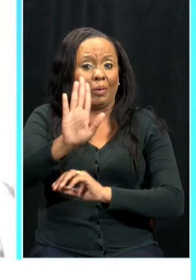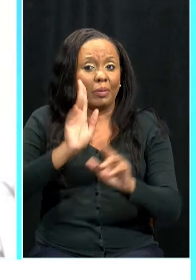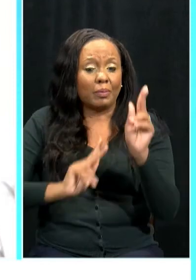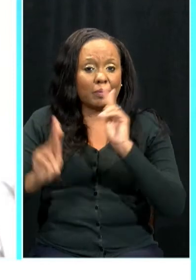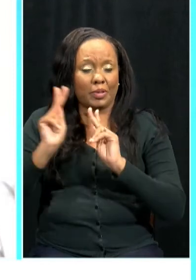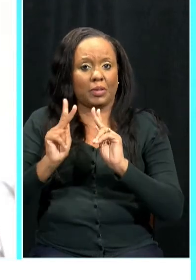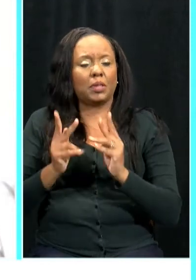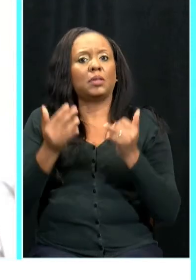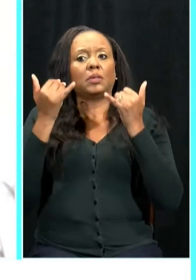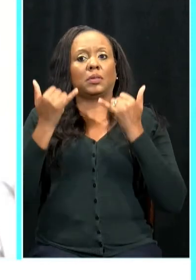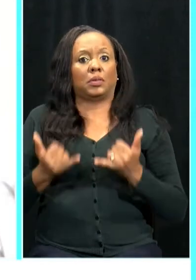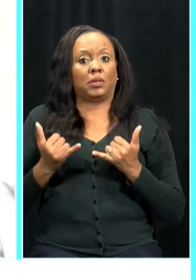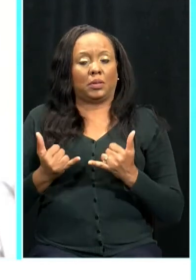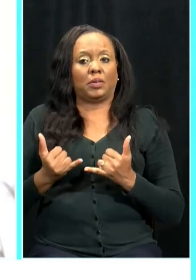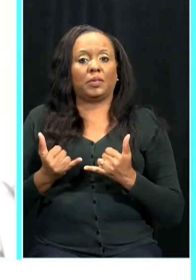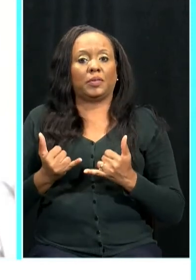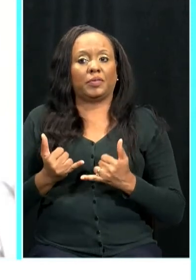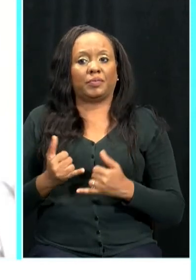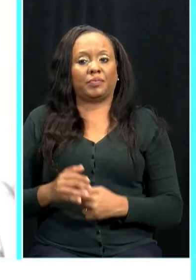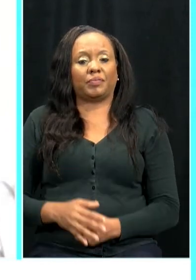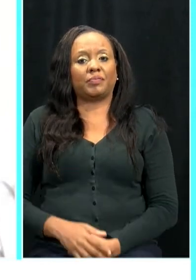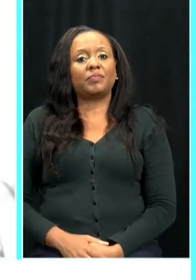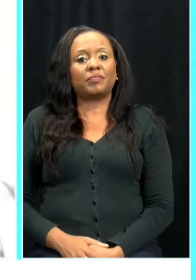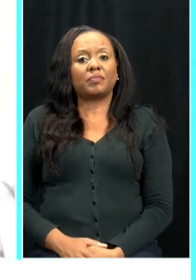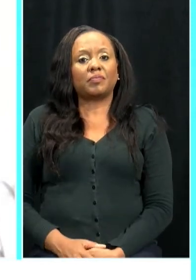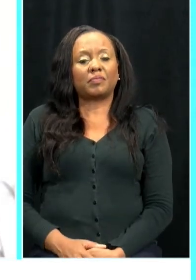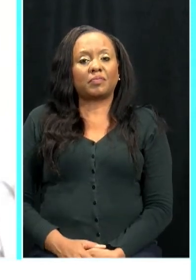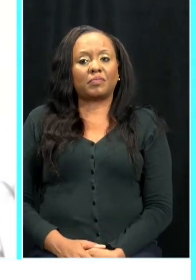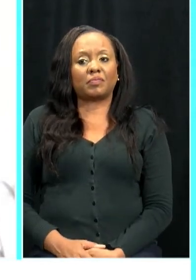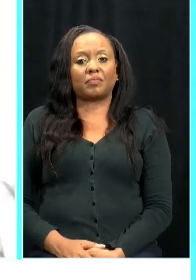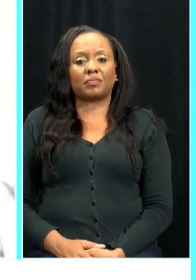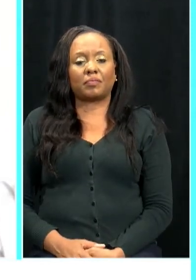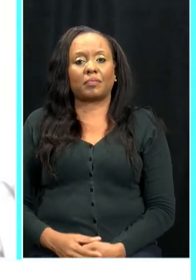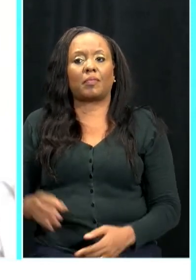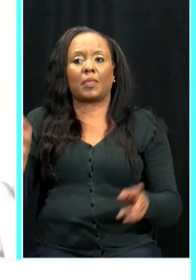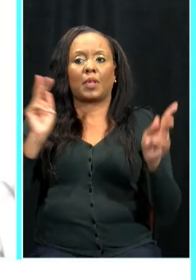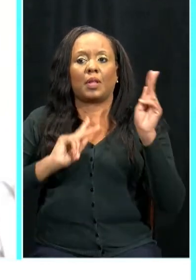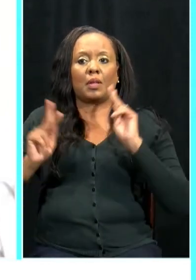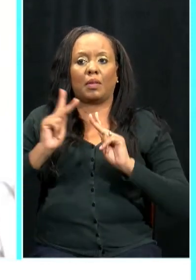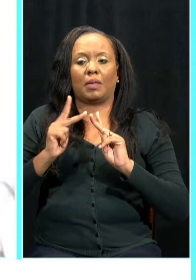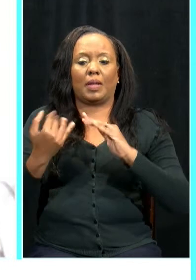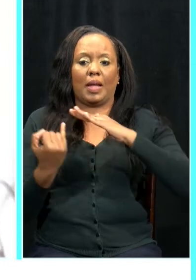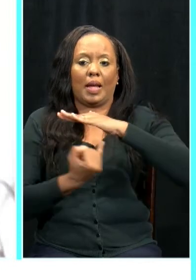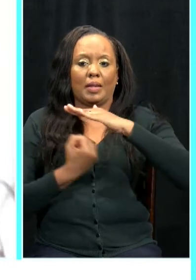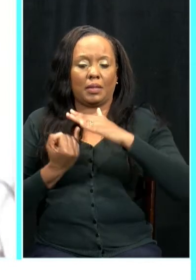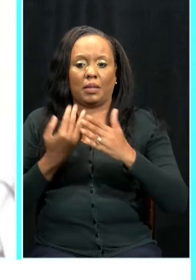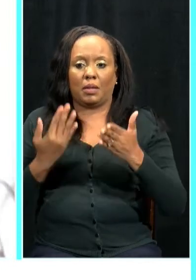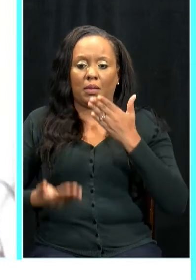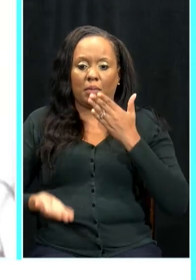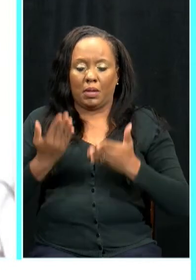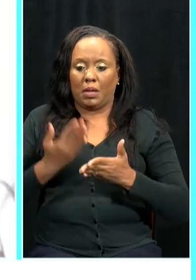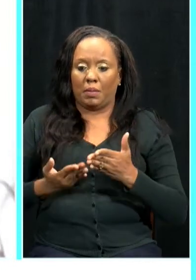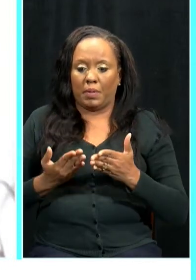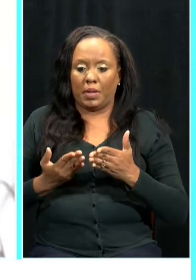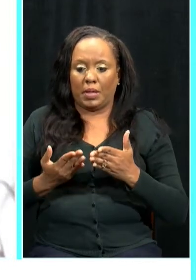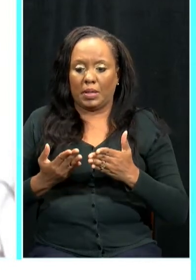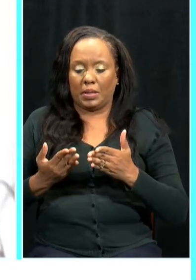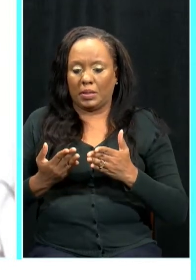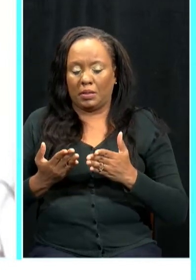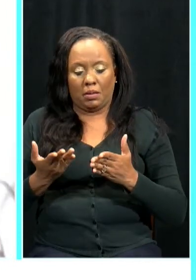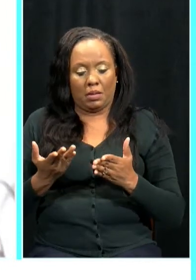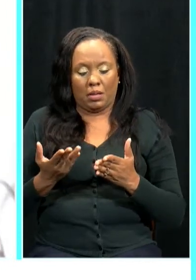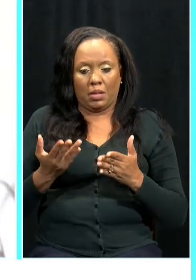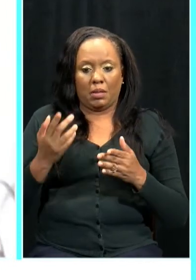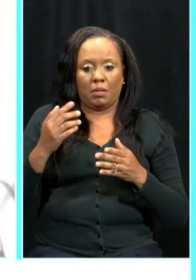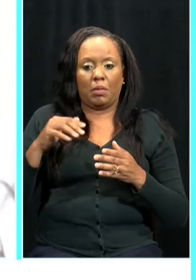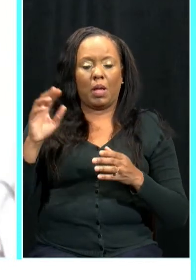have a situation where, of course, the persons in isolation may be contagious, so they cannot exercise their